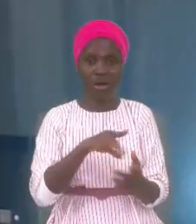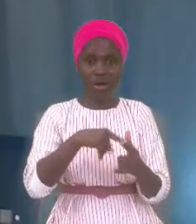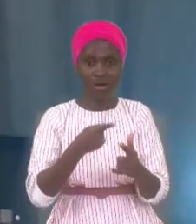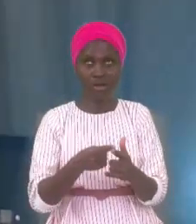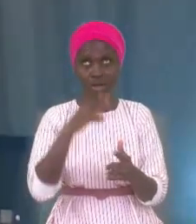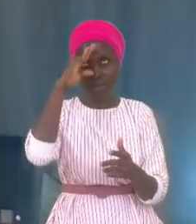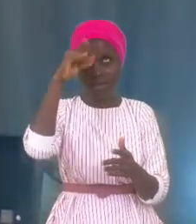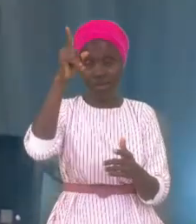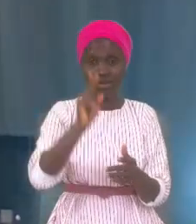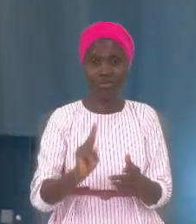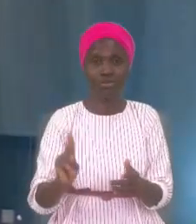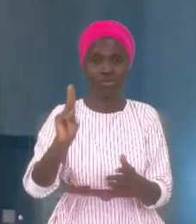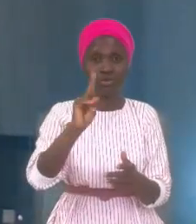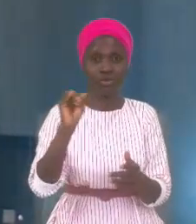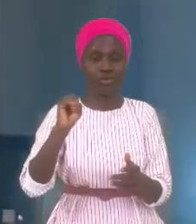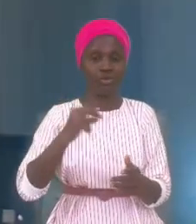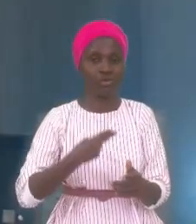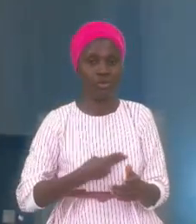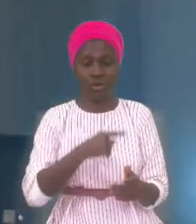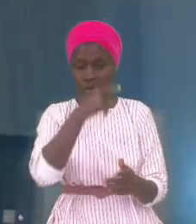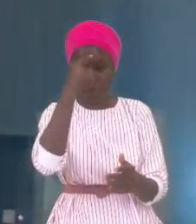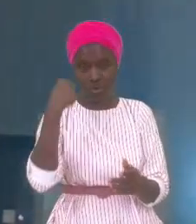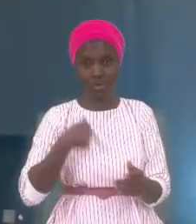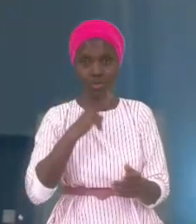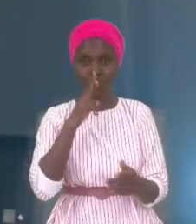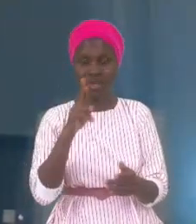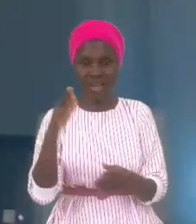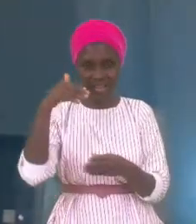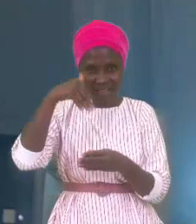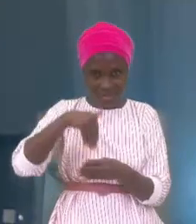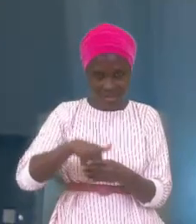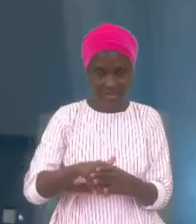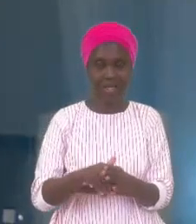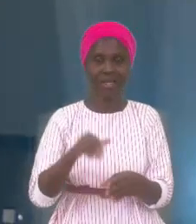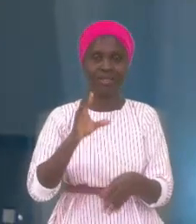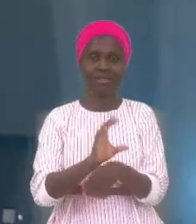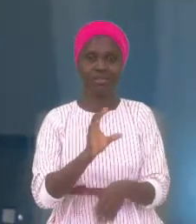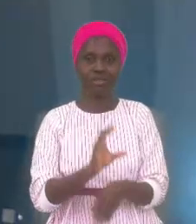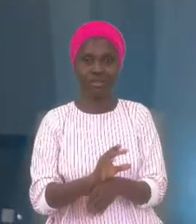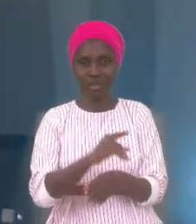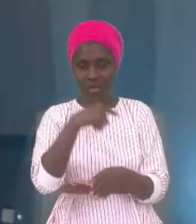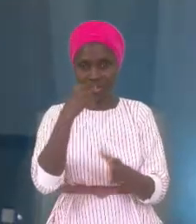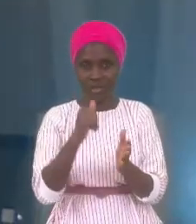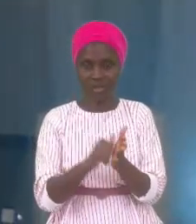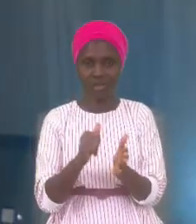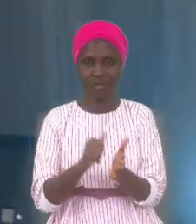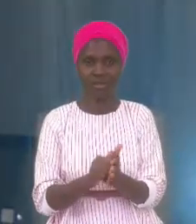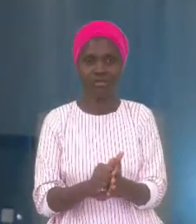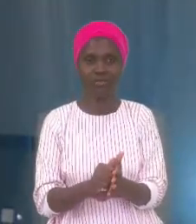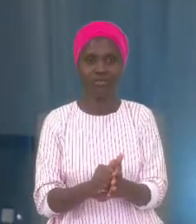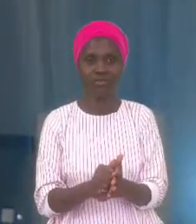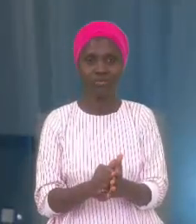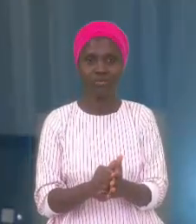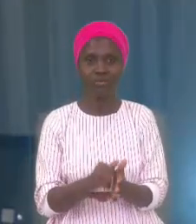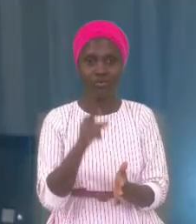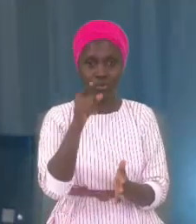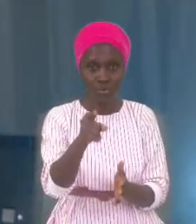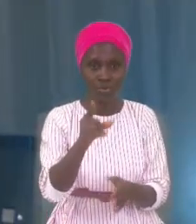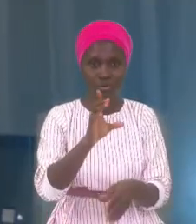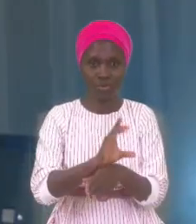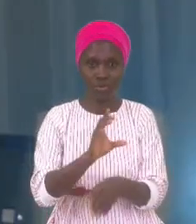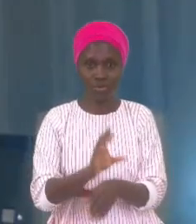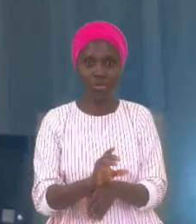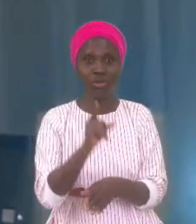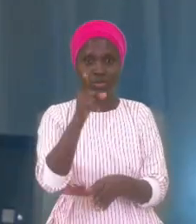us because we are insiders. It says, ye are God's husbandry, ye the church, you